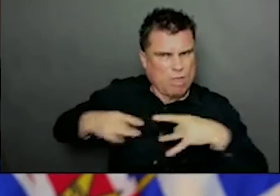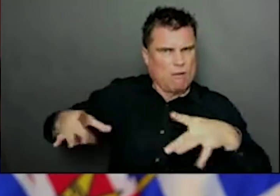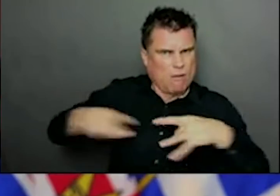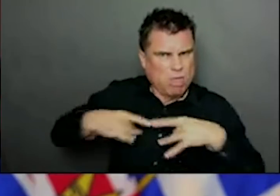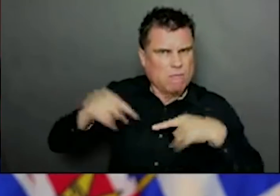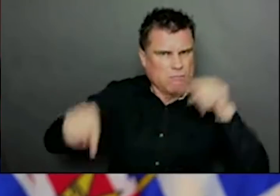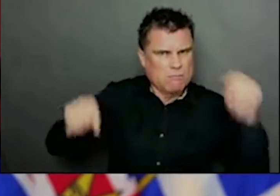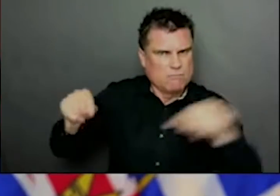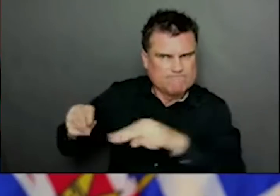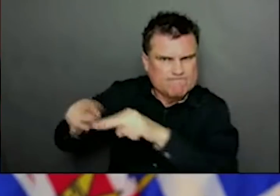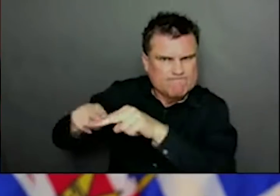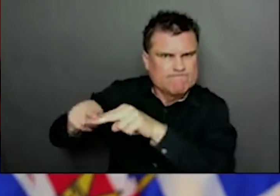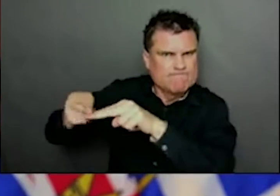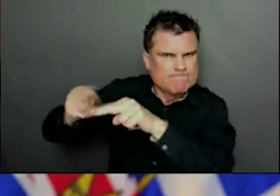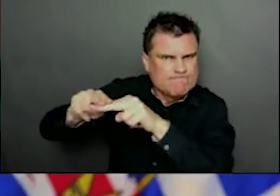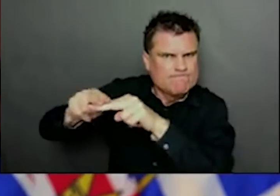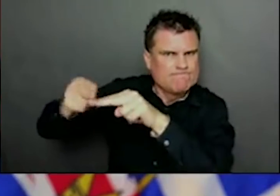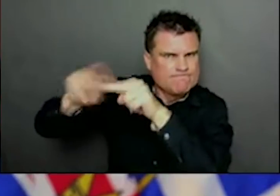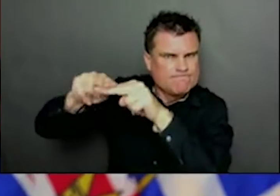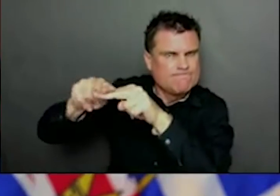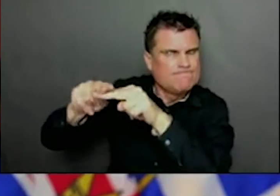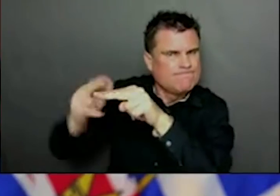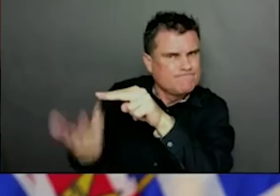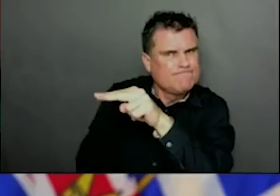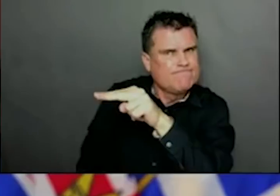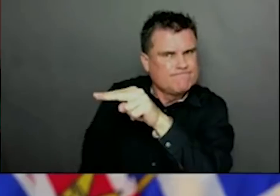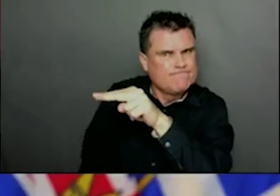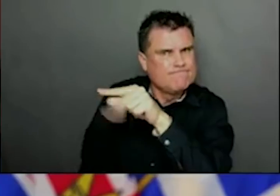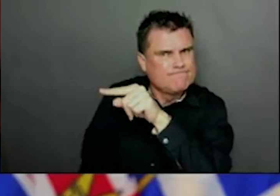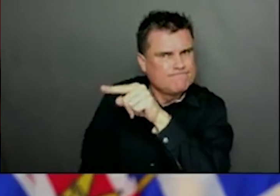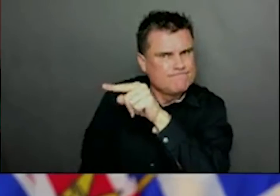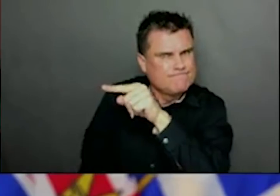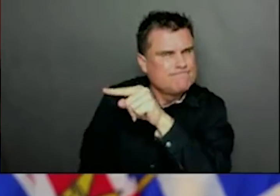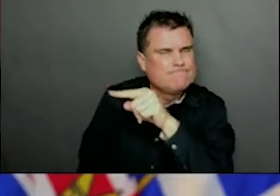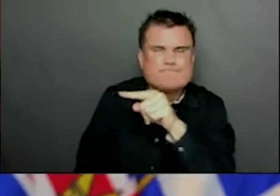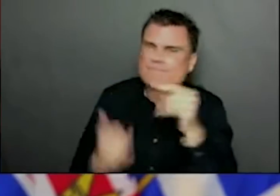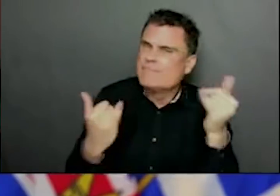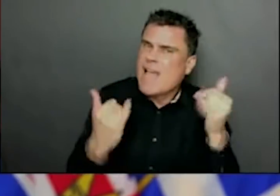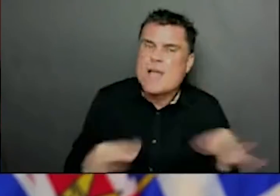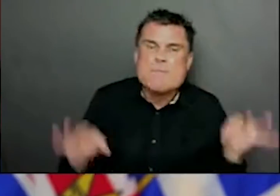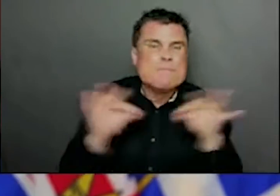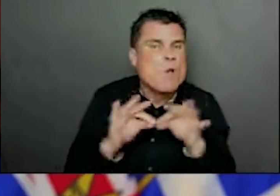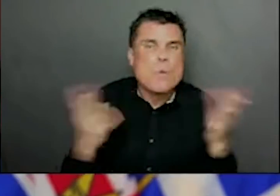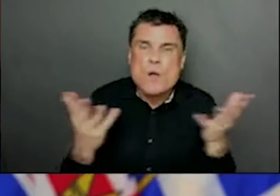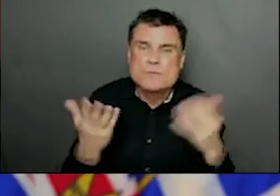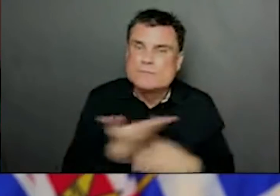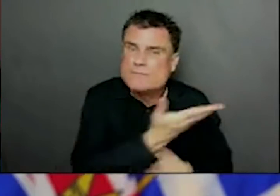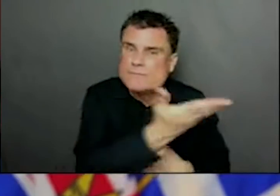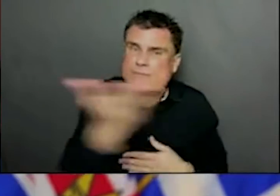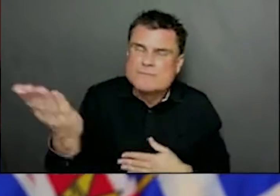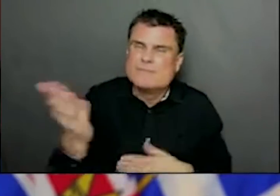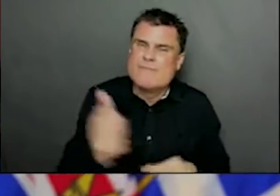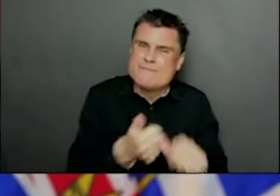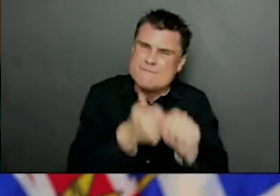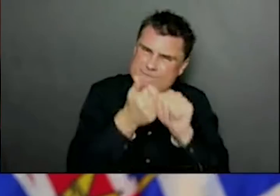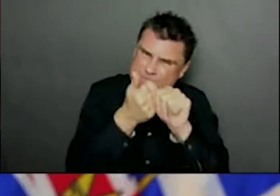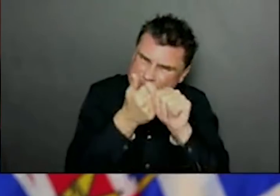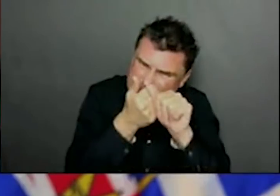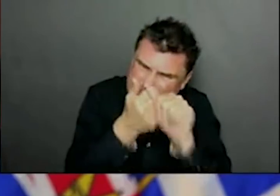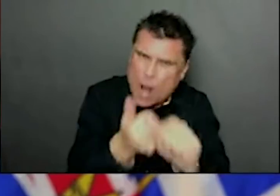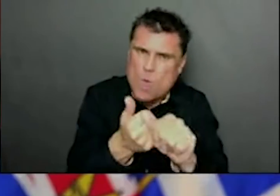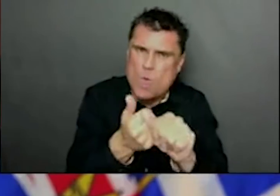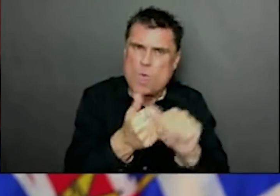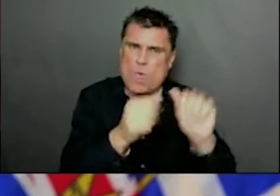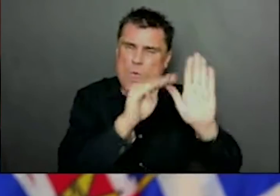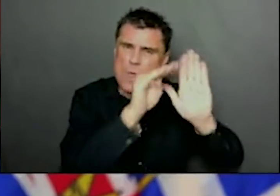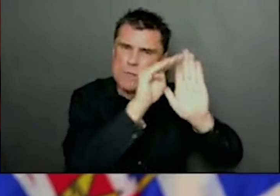Now is our time to stay the course. We know what we need to do to bend that curve back down.